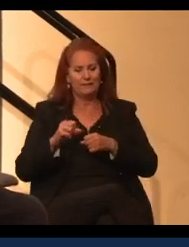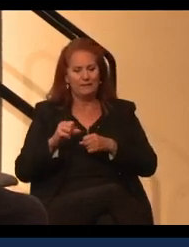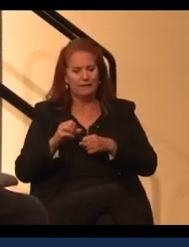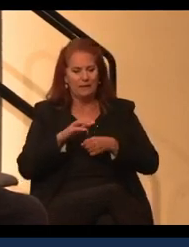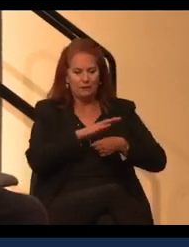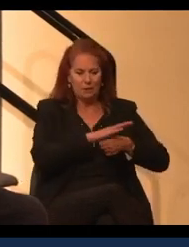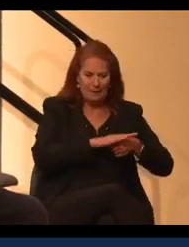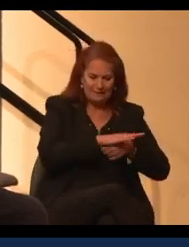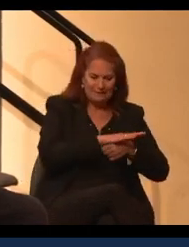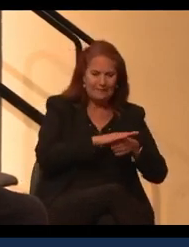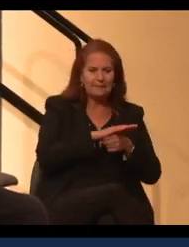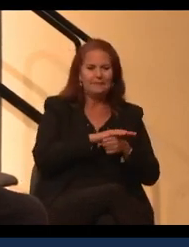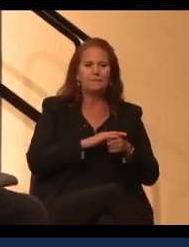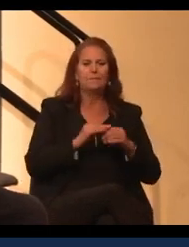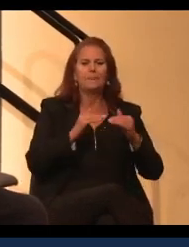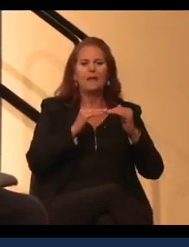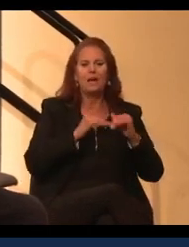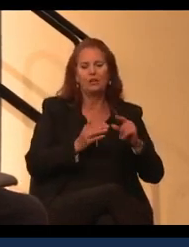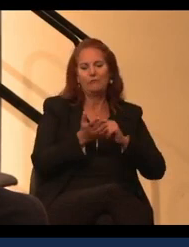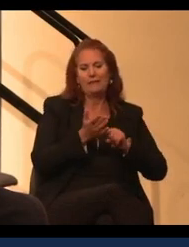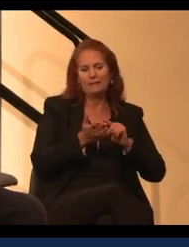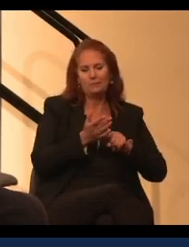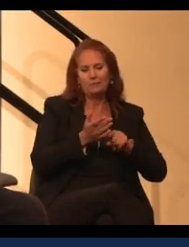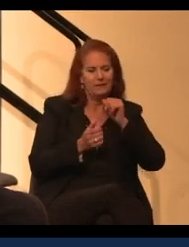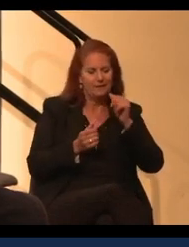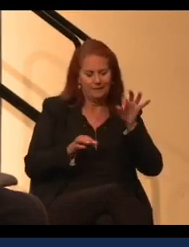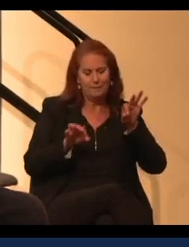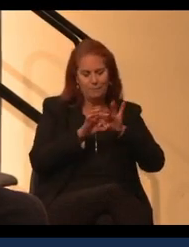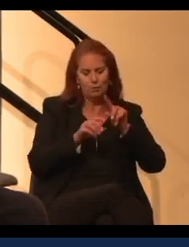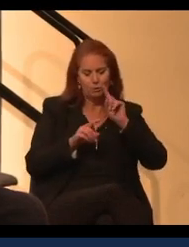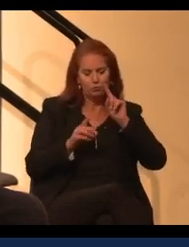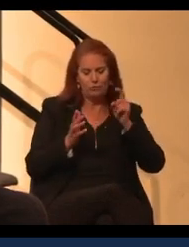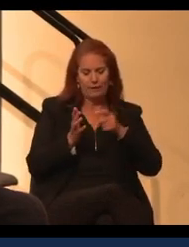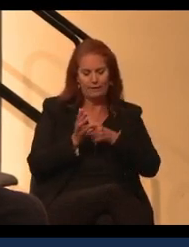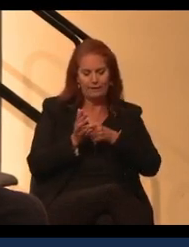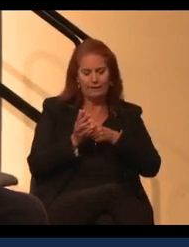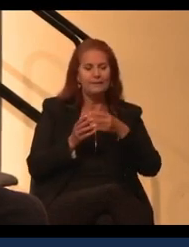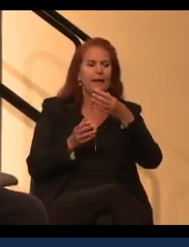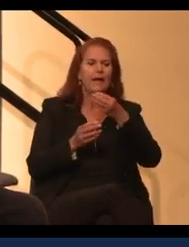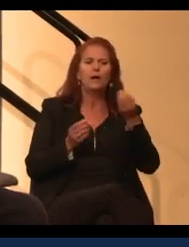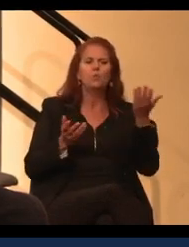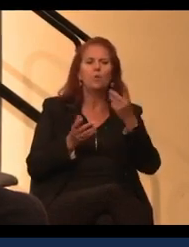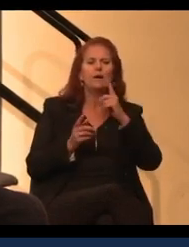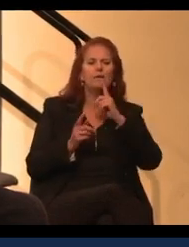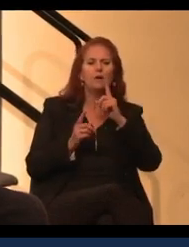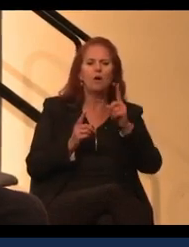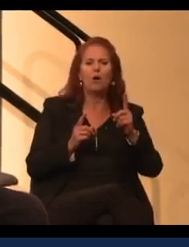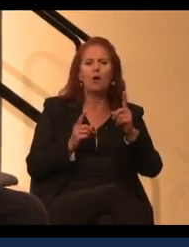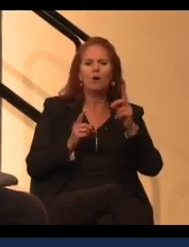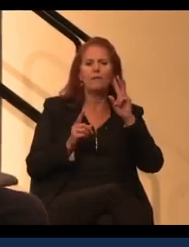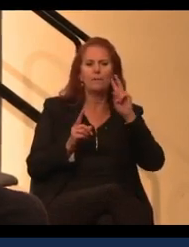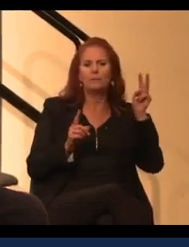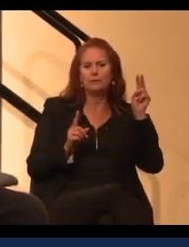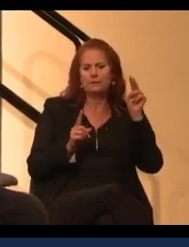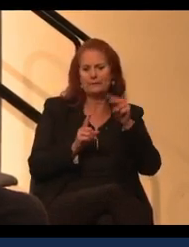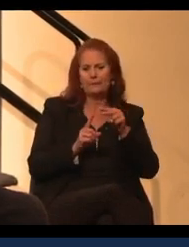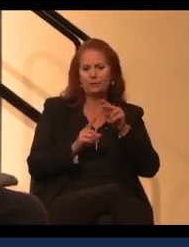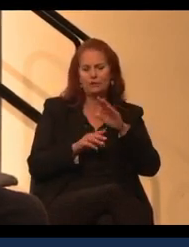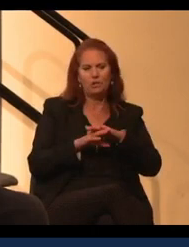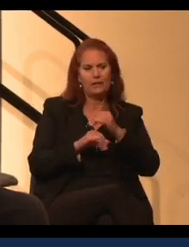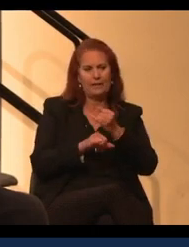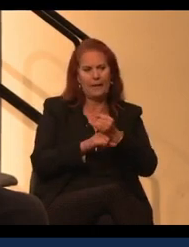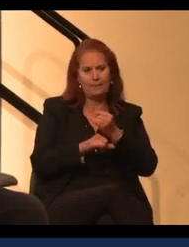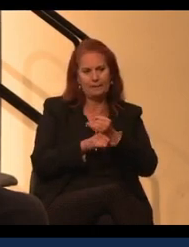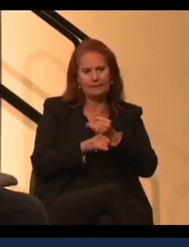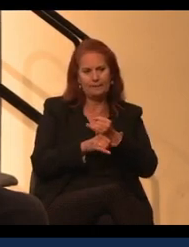is underexplored and important to recognize. And what are their perceptions on